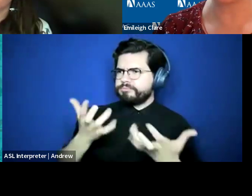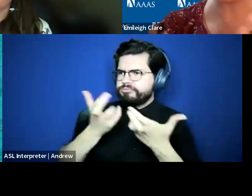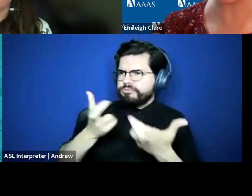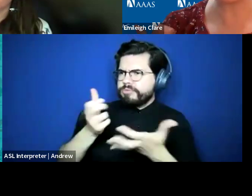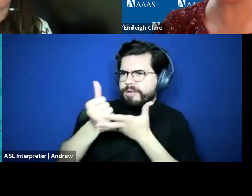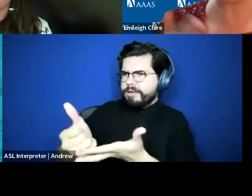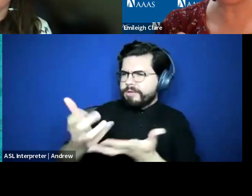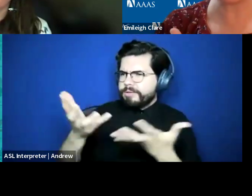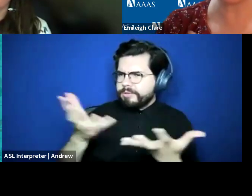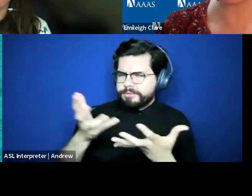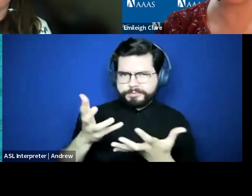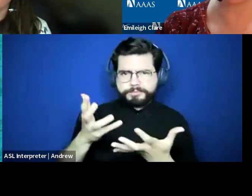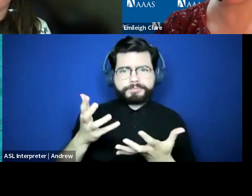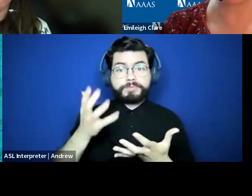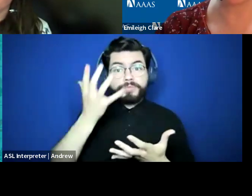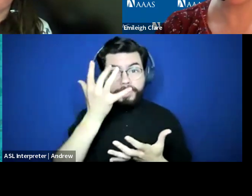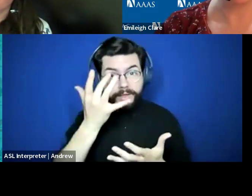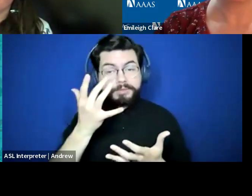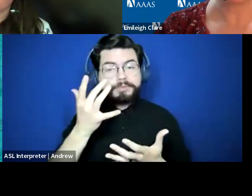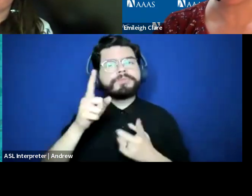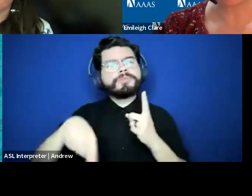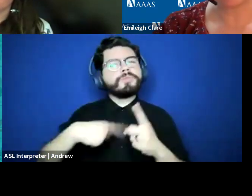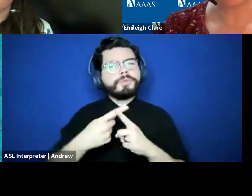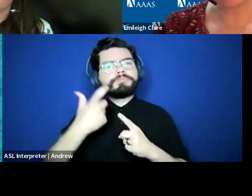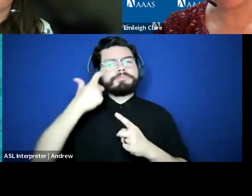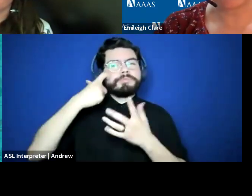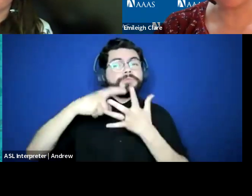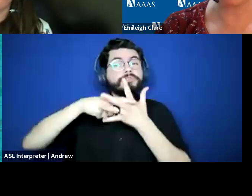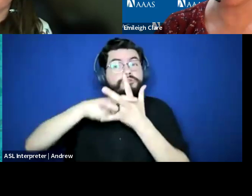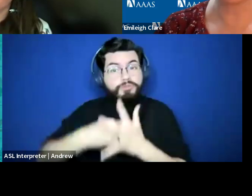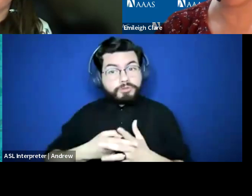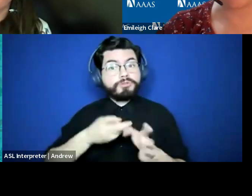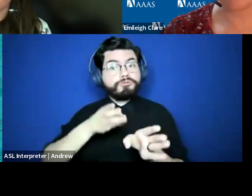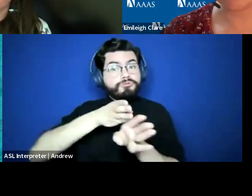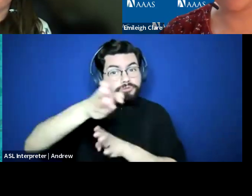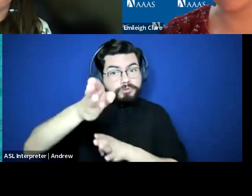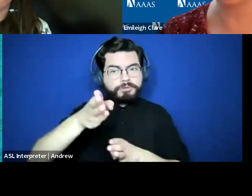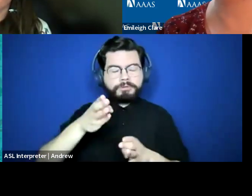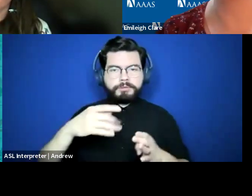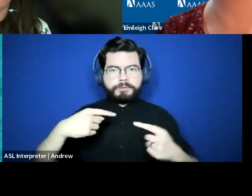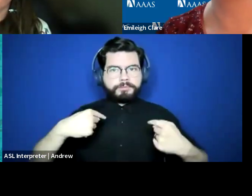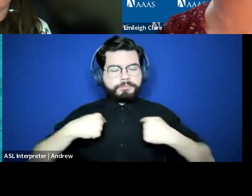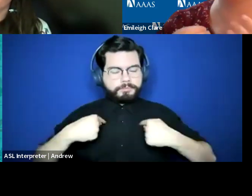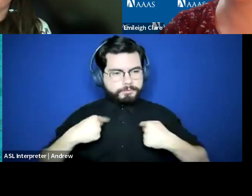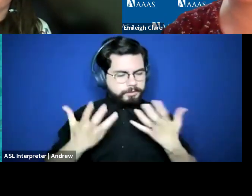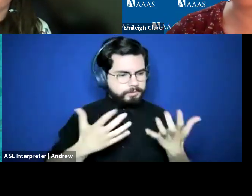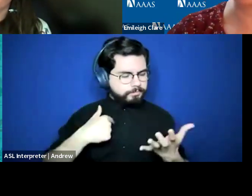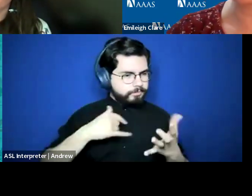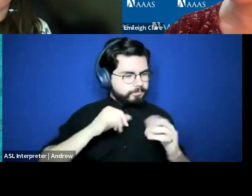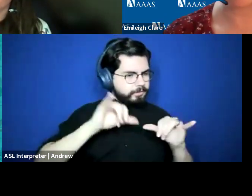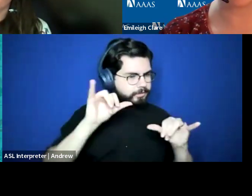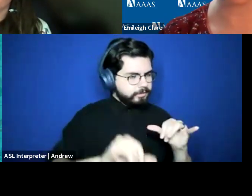career, like you're not really in your early in your career, you're not really sure what direction you're going to go. If you're going to stay in academia, if you're going to go into